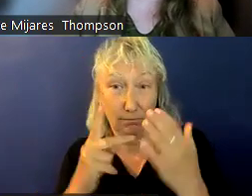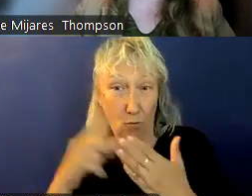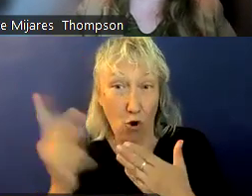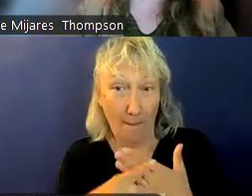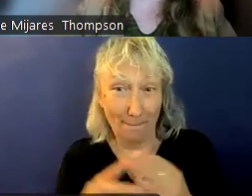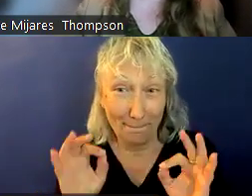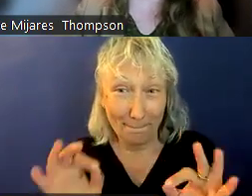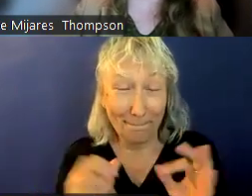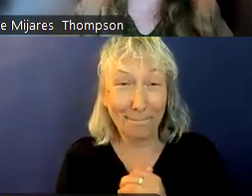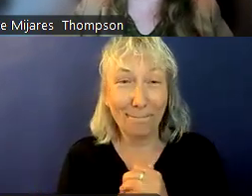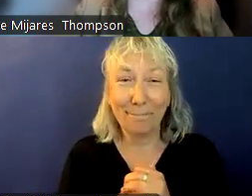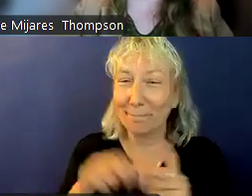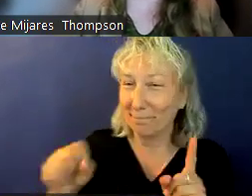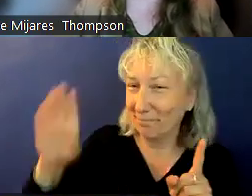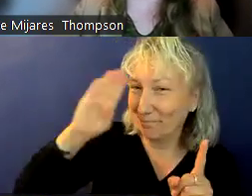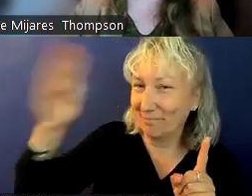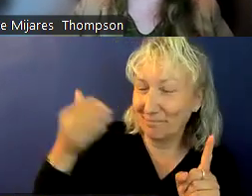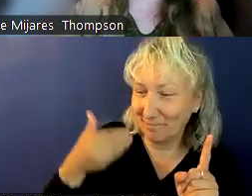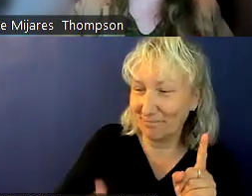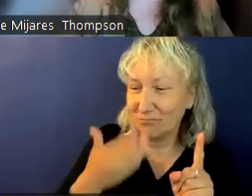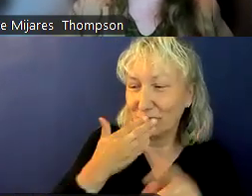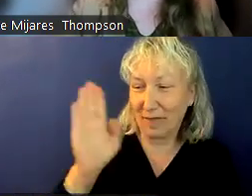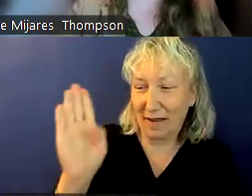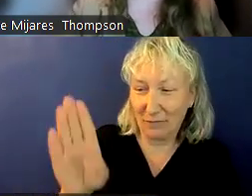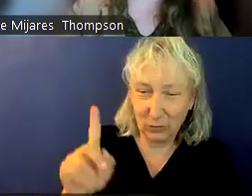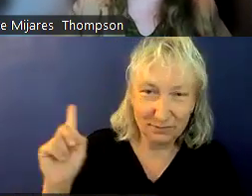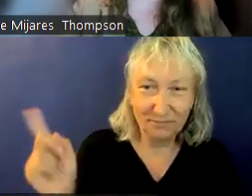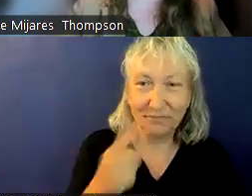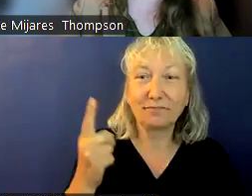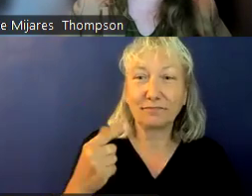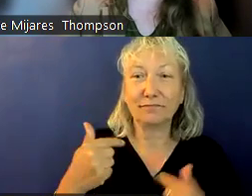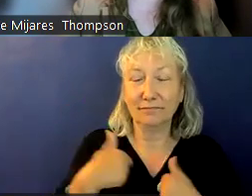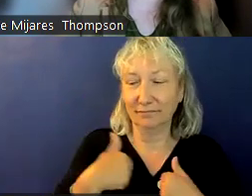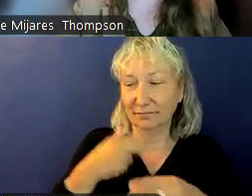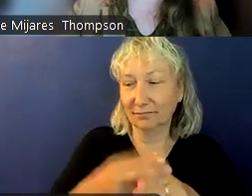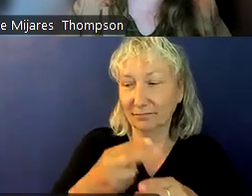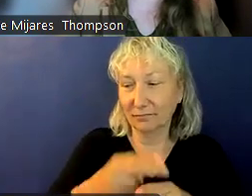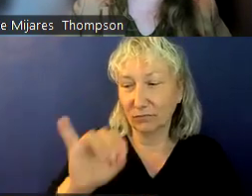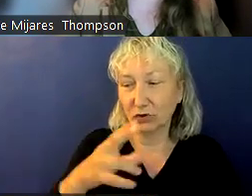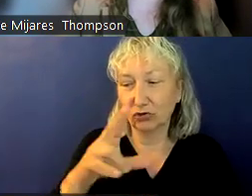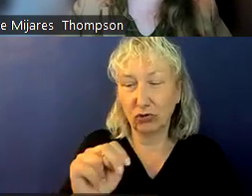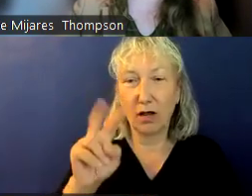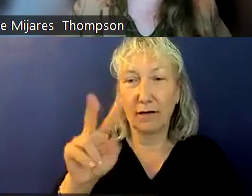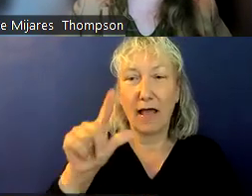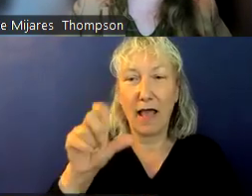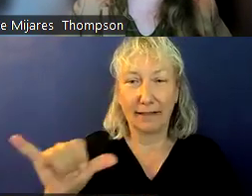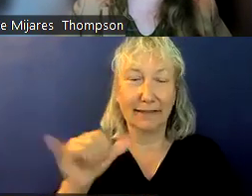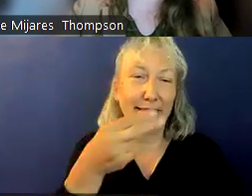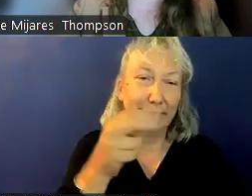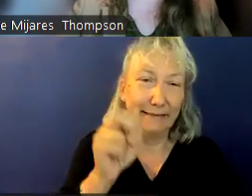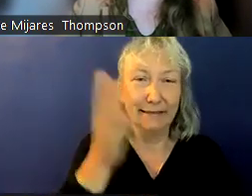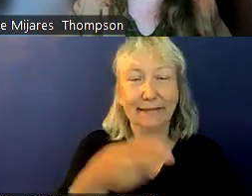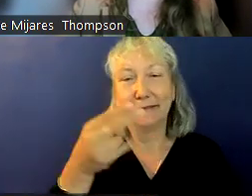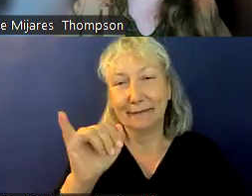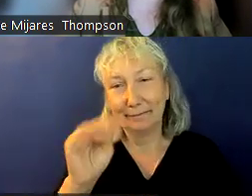Good afternoon, everyone. It's great to be here. My name is John Valley, pronouns he, him, his. I